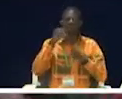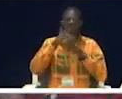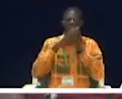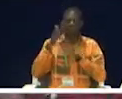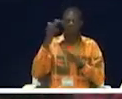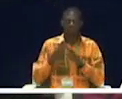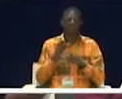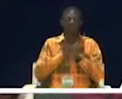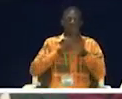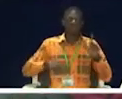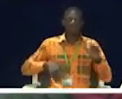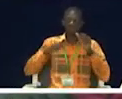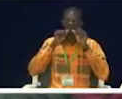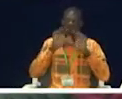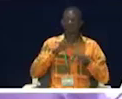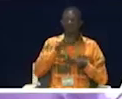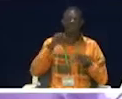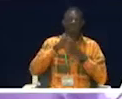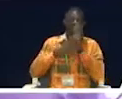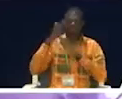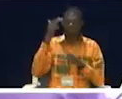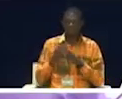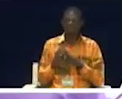I said, the Lord bless you.